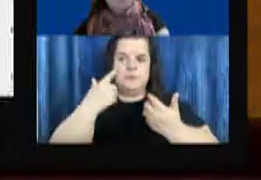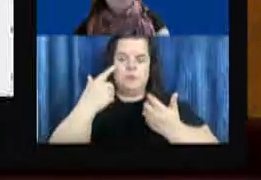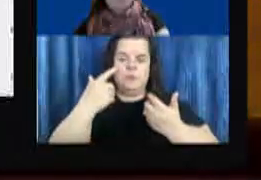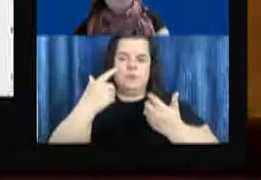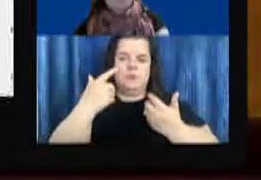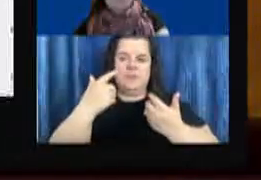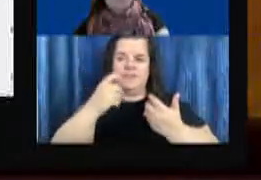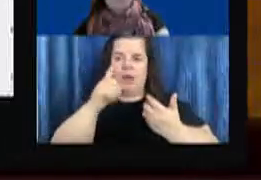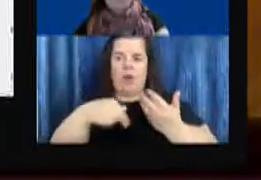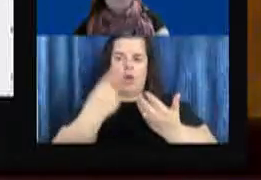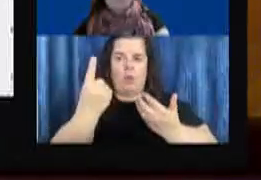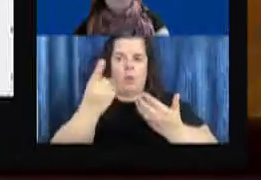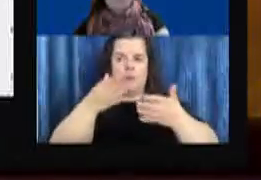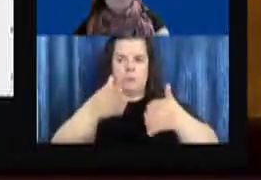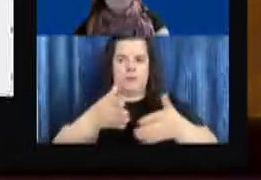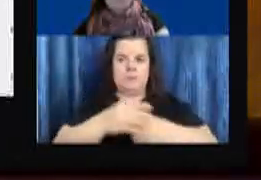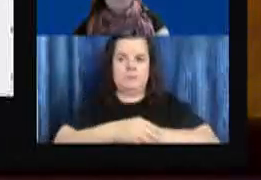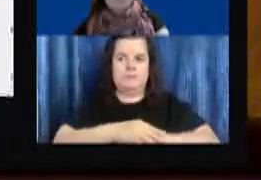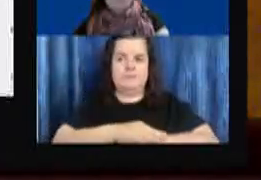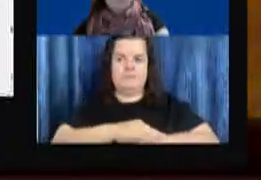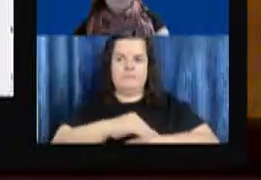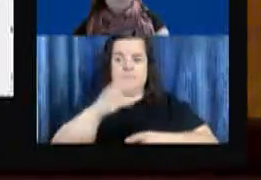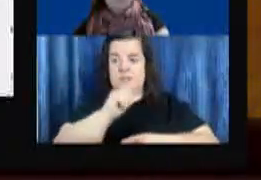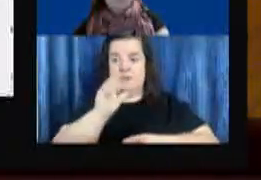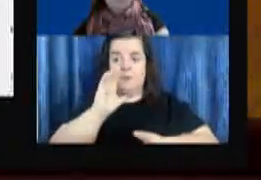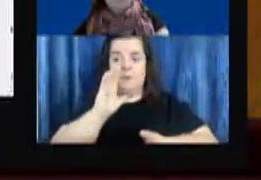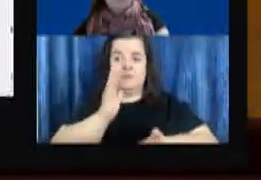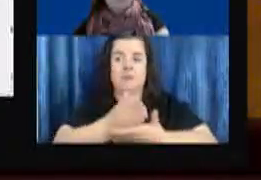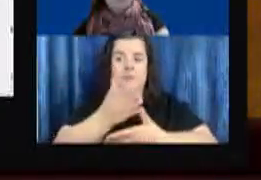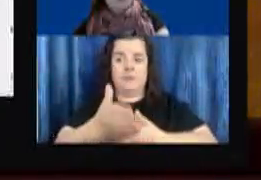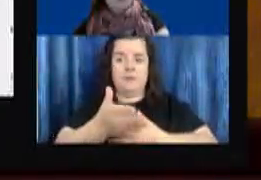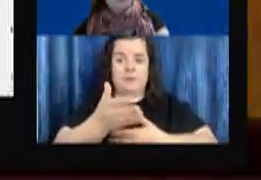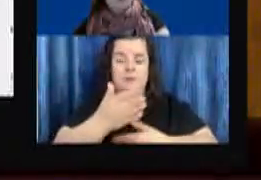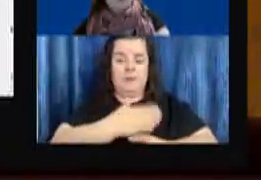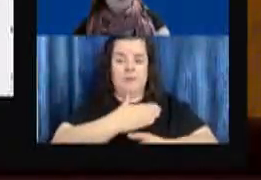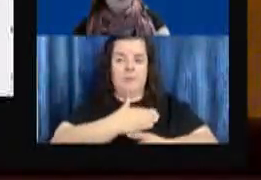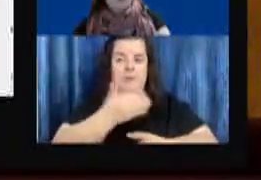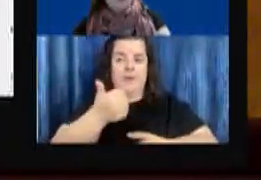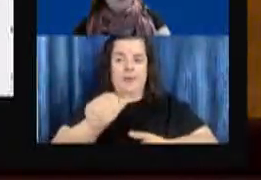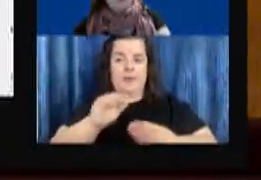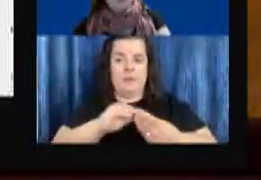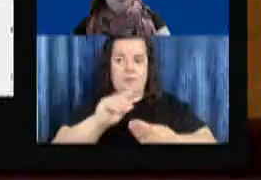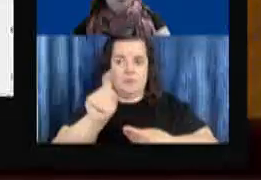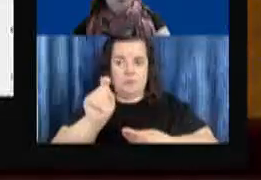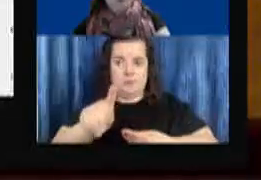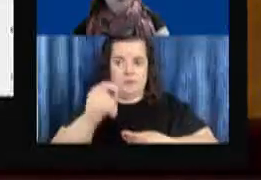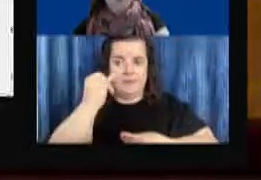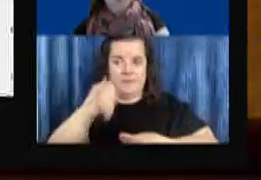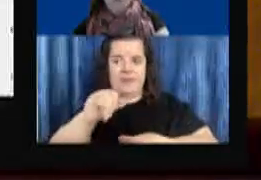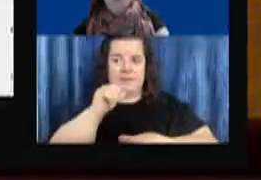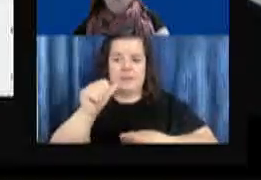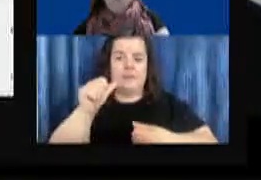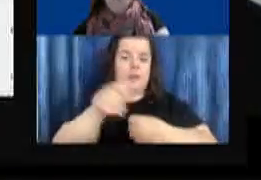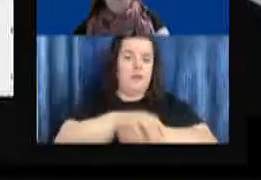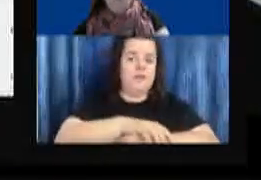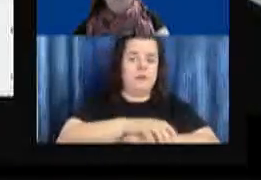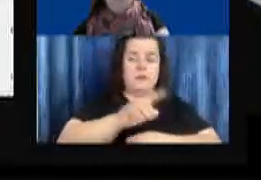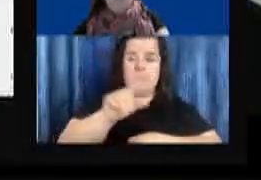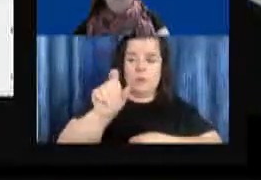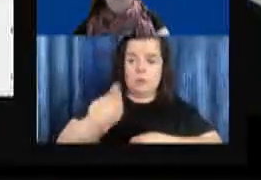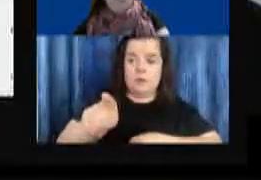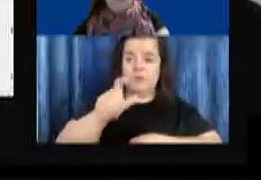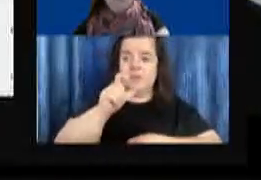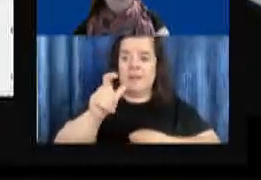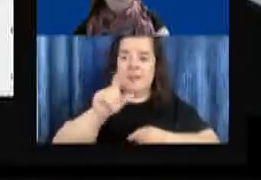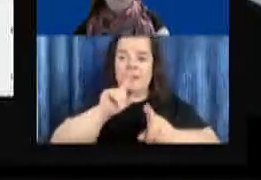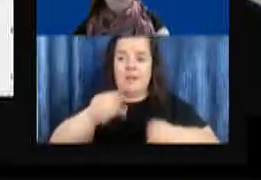So yeah, I guess I'll stop there. Happy to take any additional question if that didn't cover. Well, the question you didn't cover is,